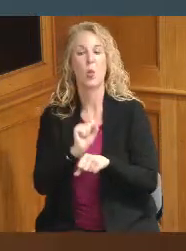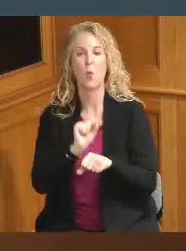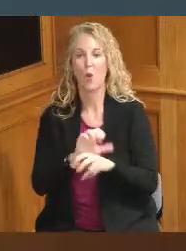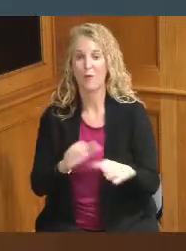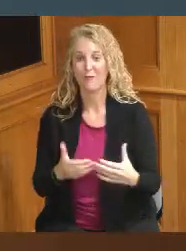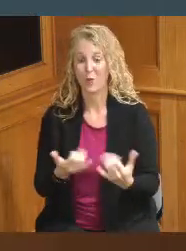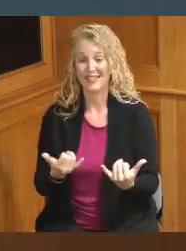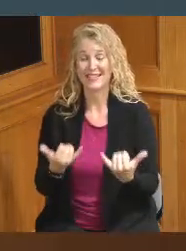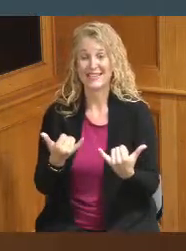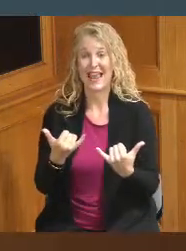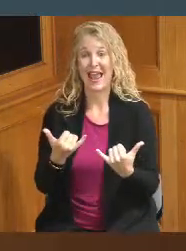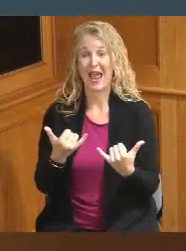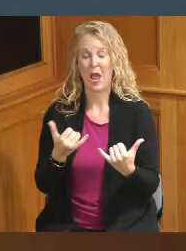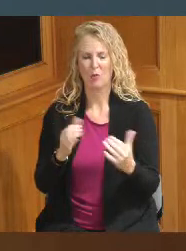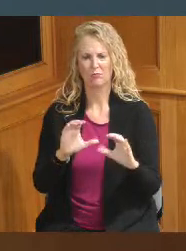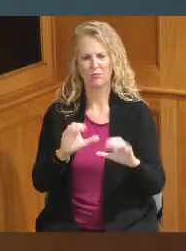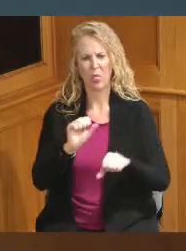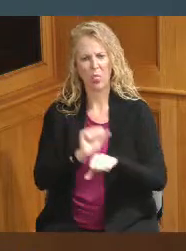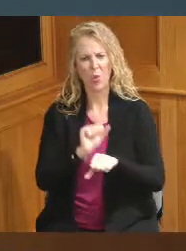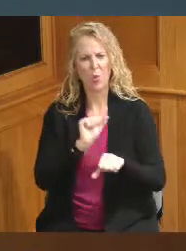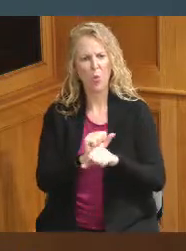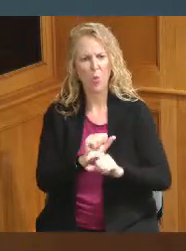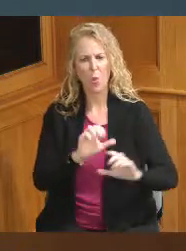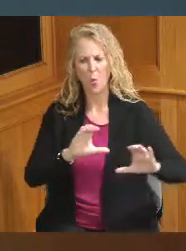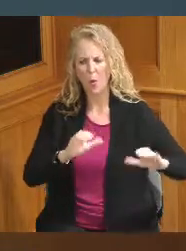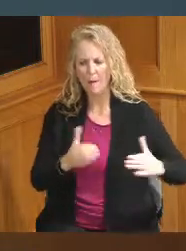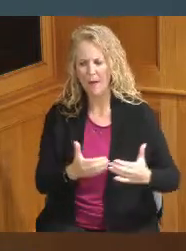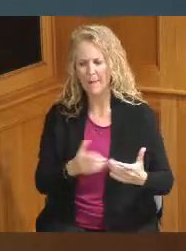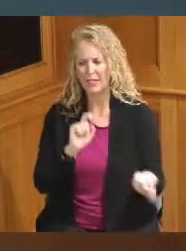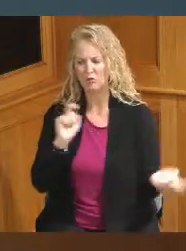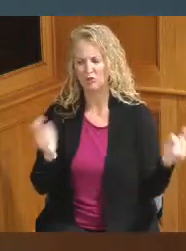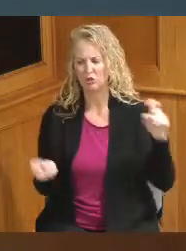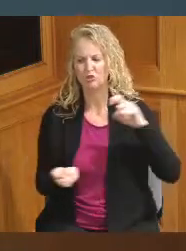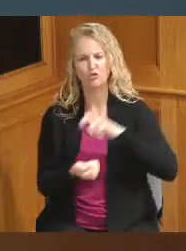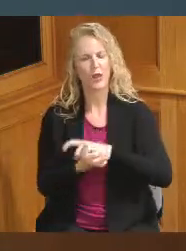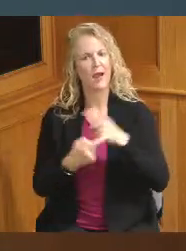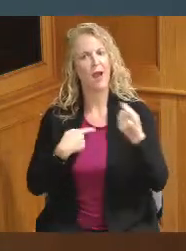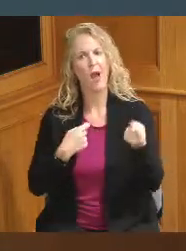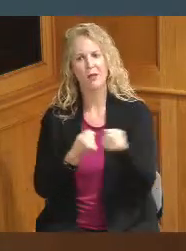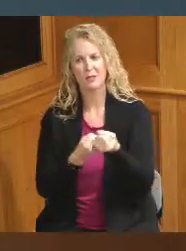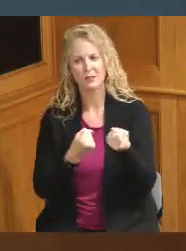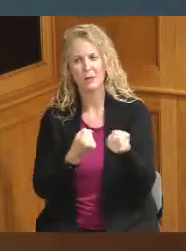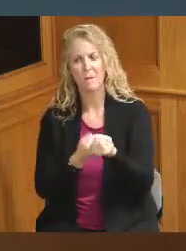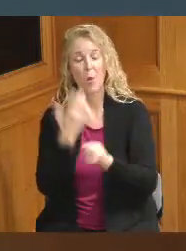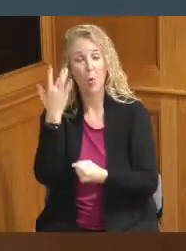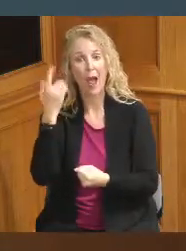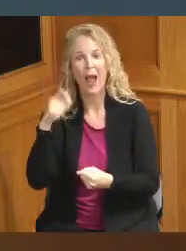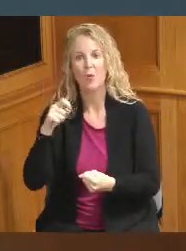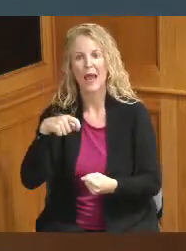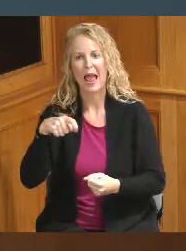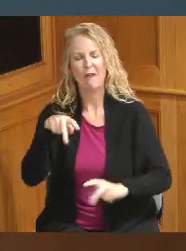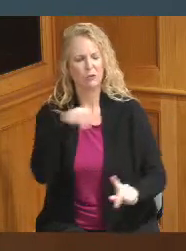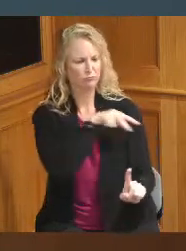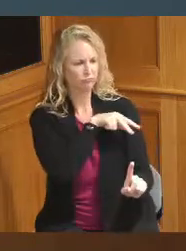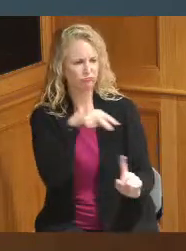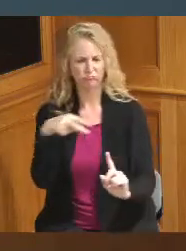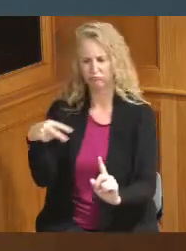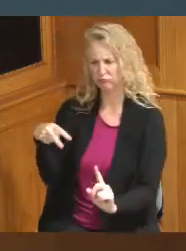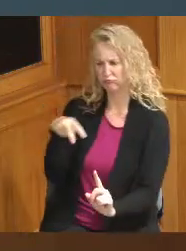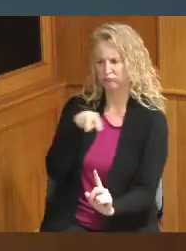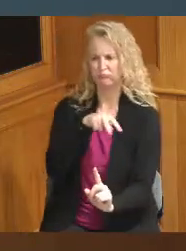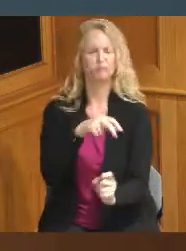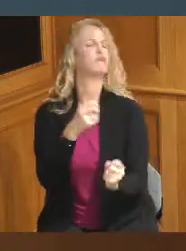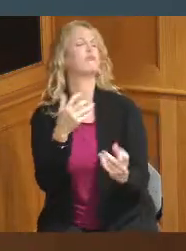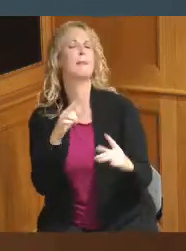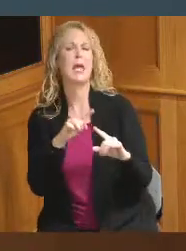especially now the workforce is changing. Mm-hmm. So I definitely support this, because we have to attack it from different angles now. We've got to